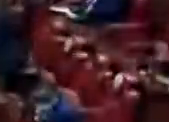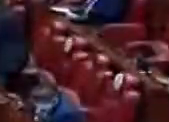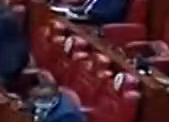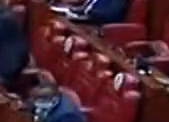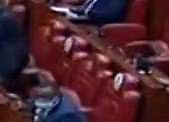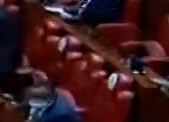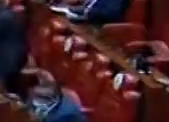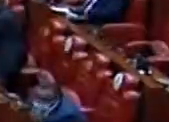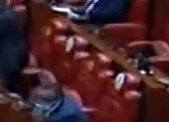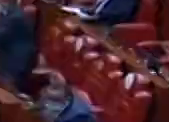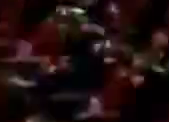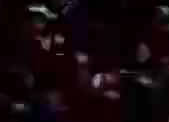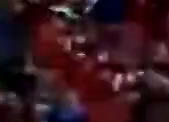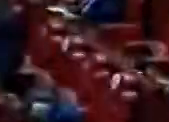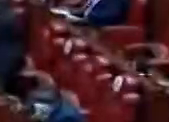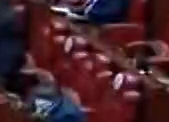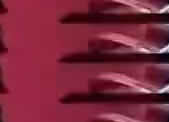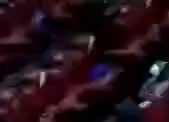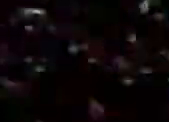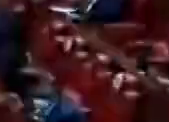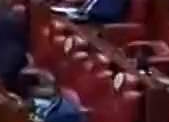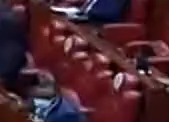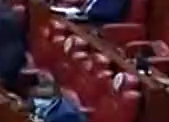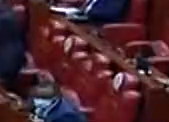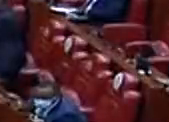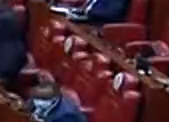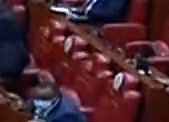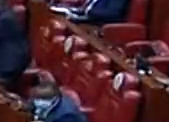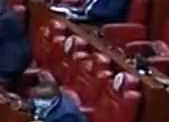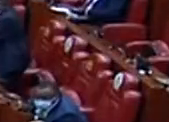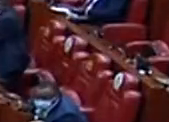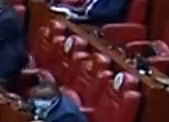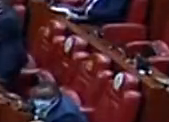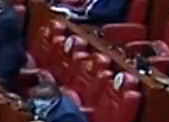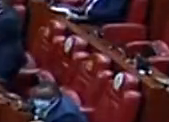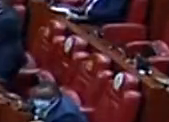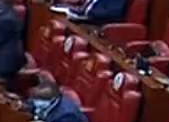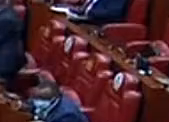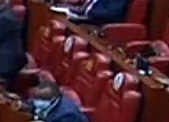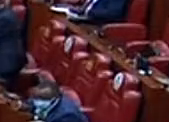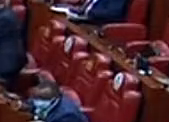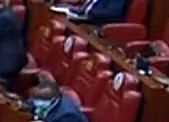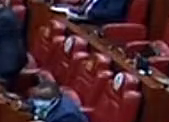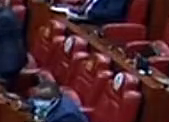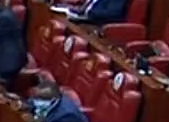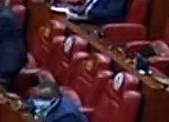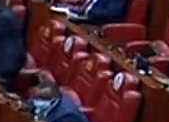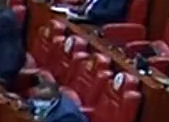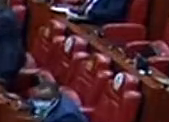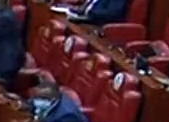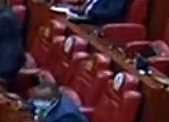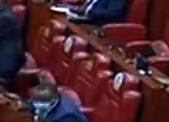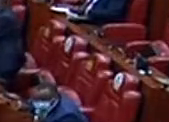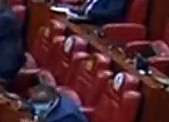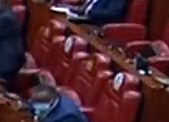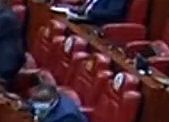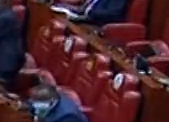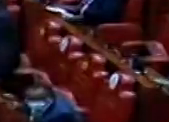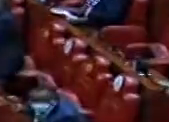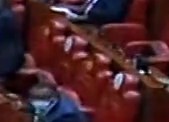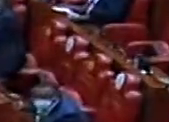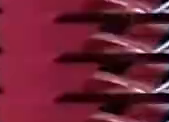relation to the taxes will take that path. Mr. Speaker, also, secondly,